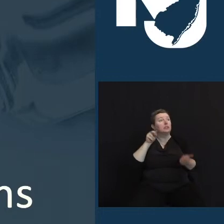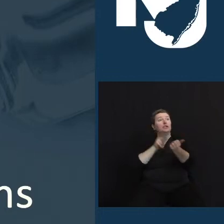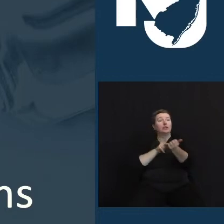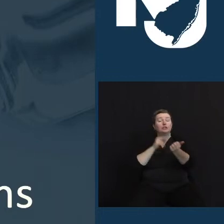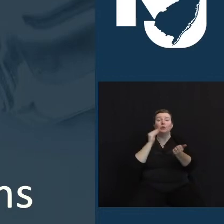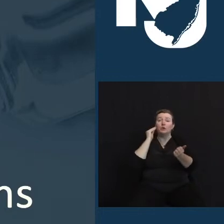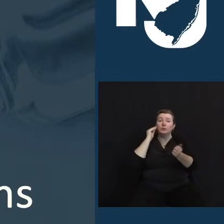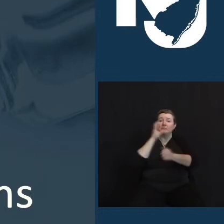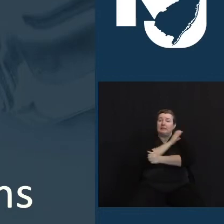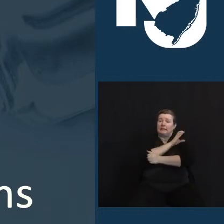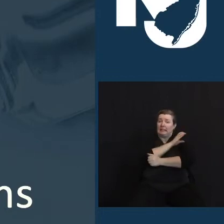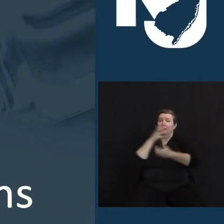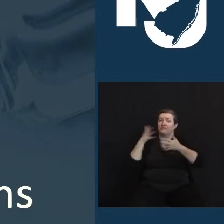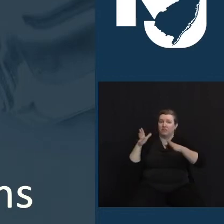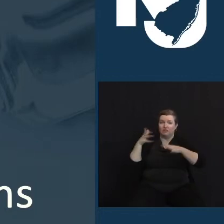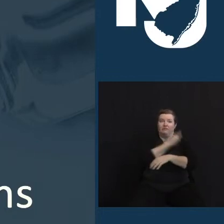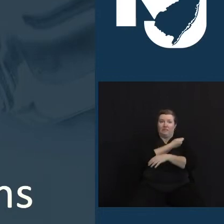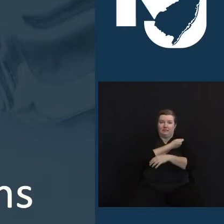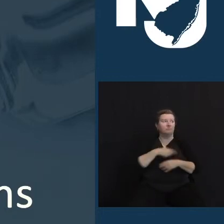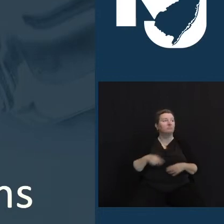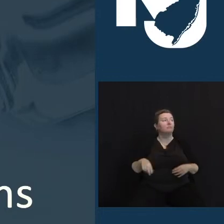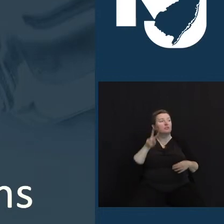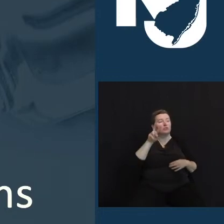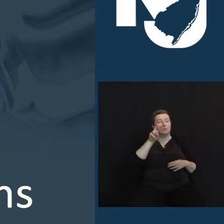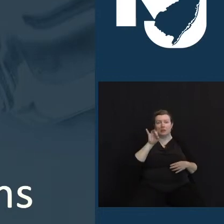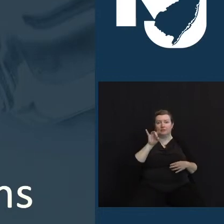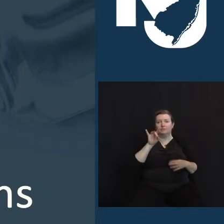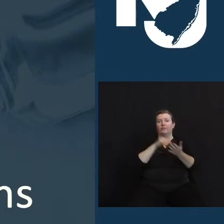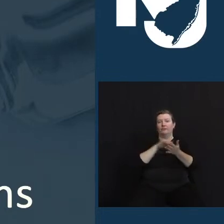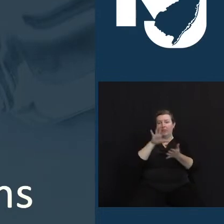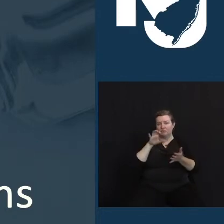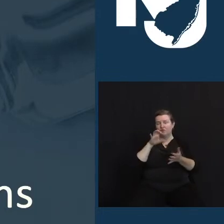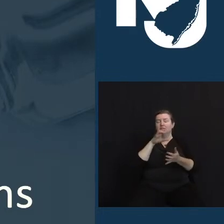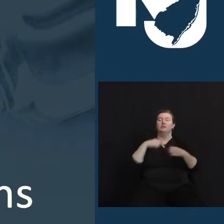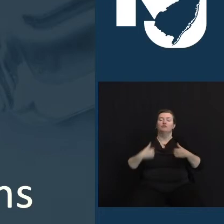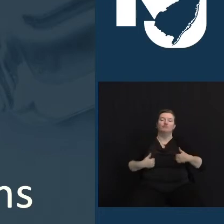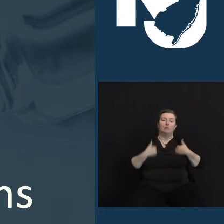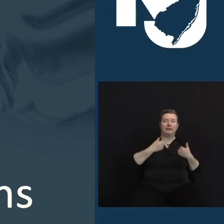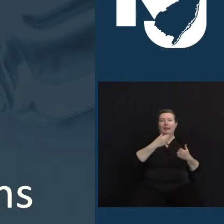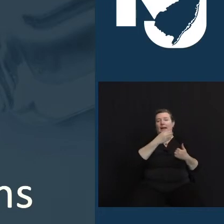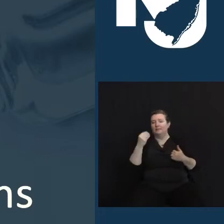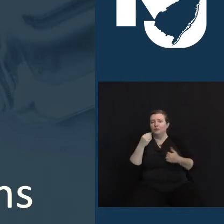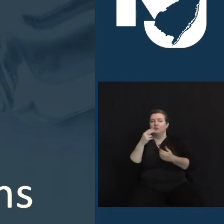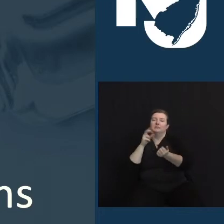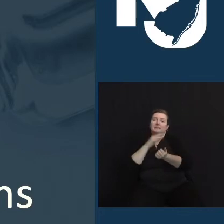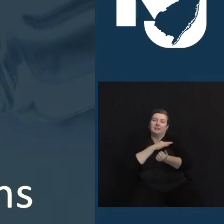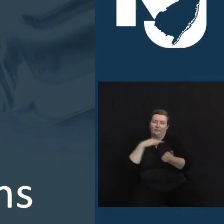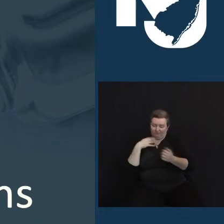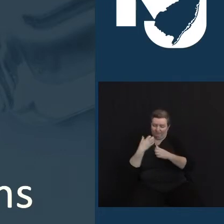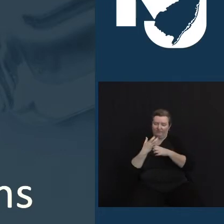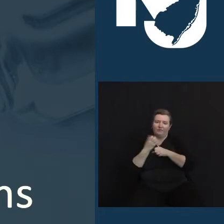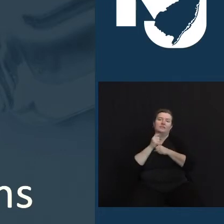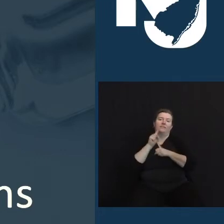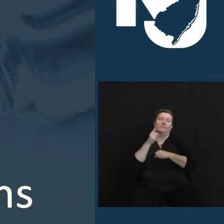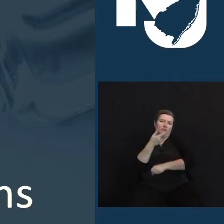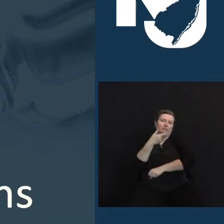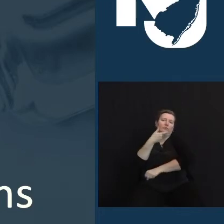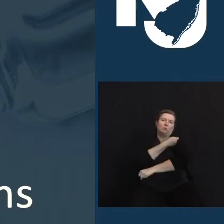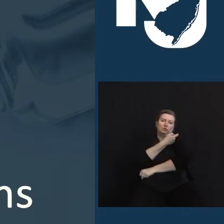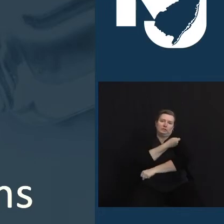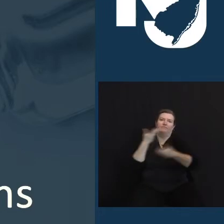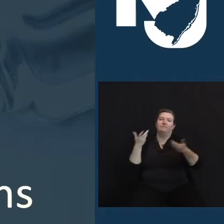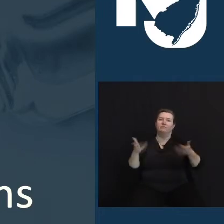and 28,500 nursing home residents and staff have received their first vaccinations. Overall, residents and staff